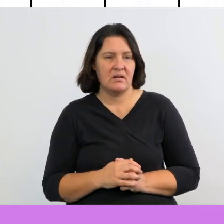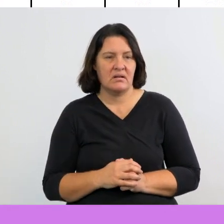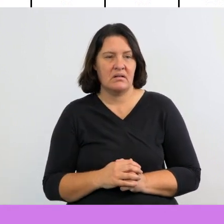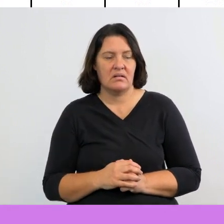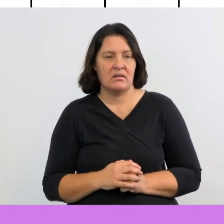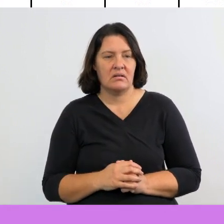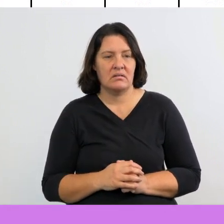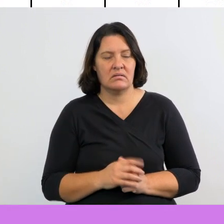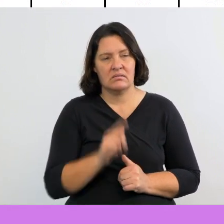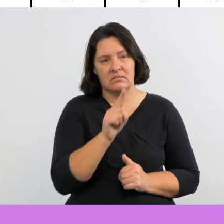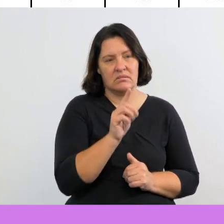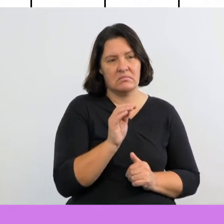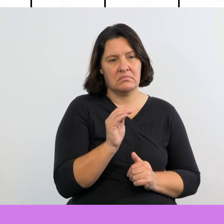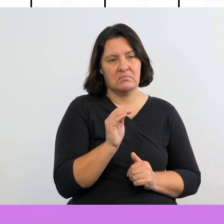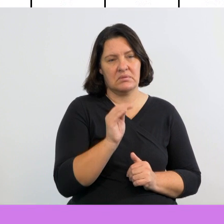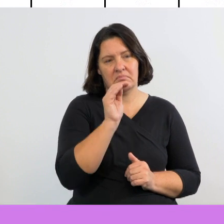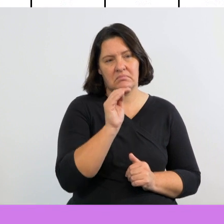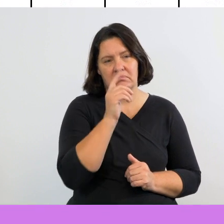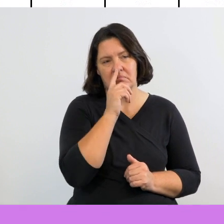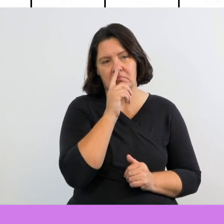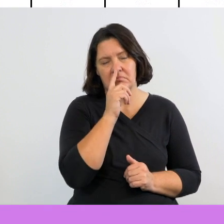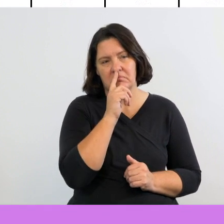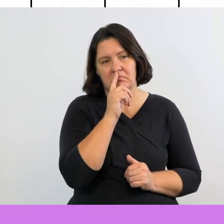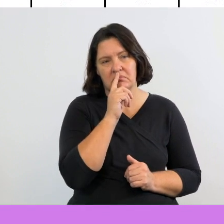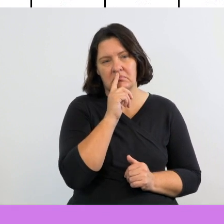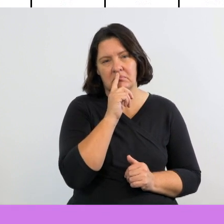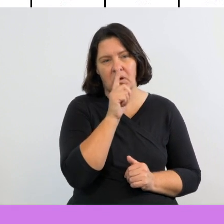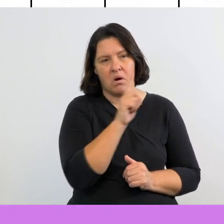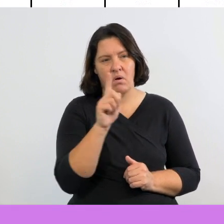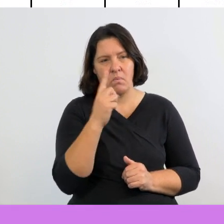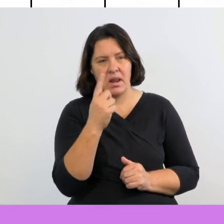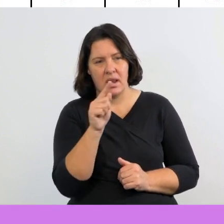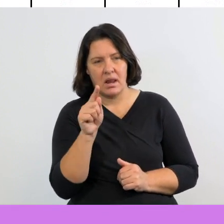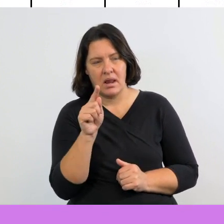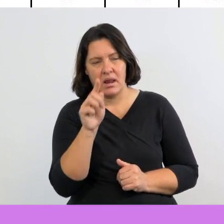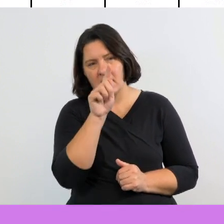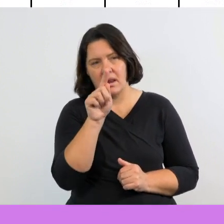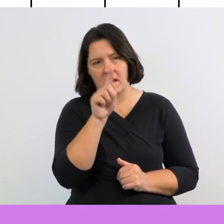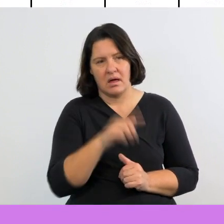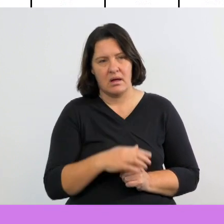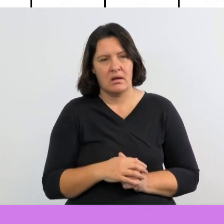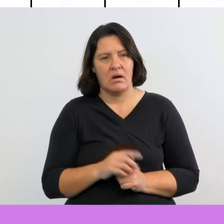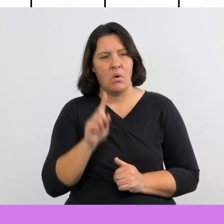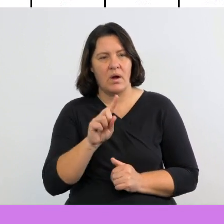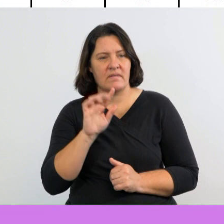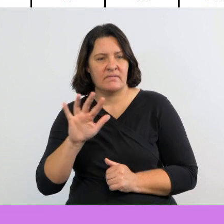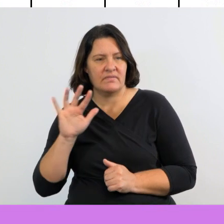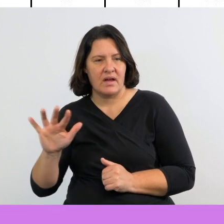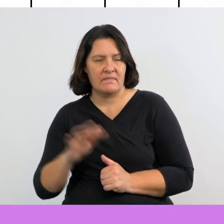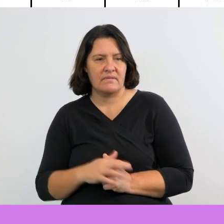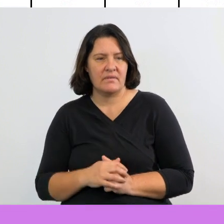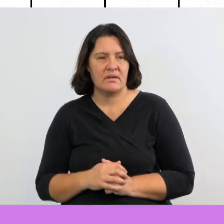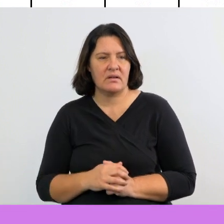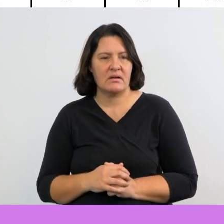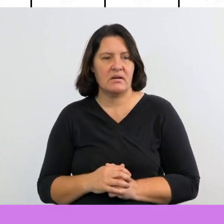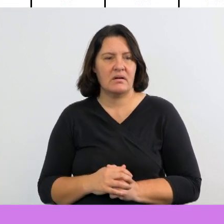again, that will be here, 1 bag more or less here, and then